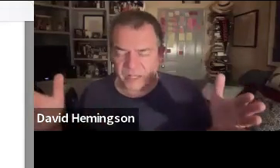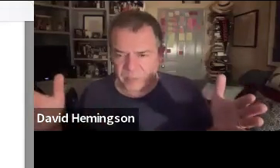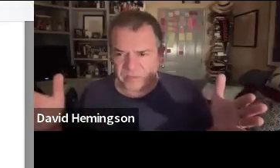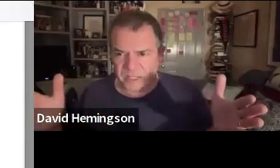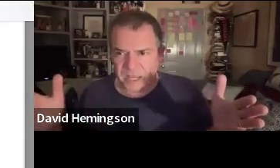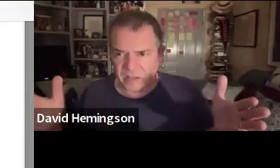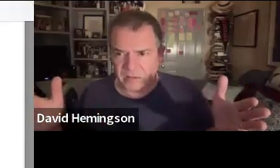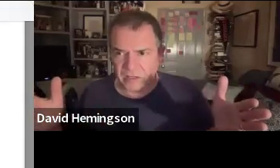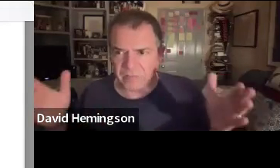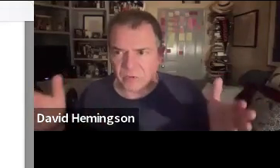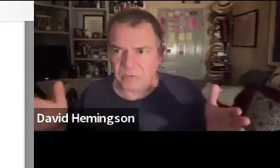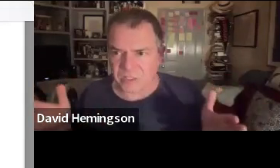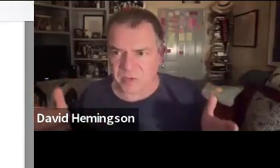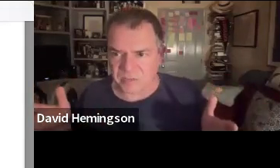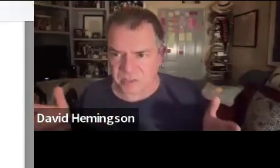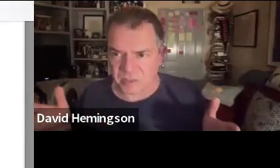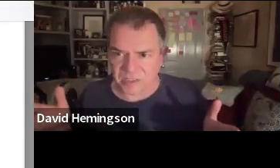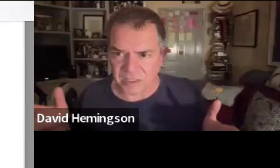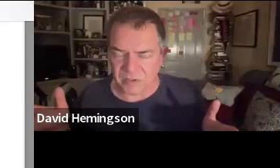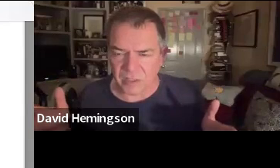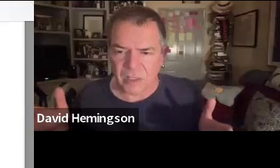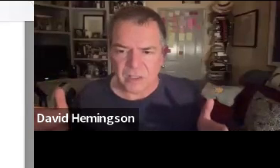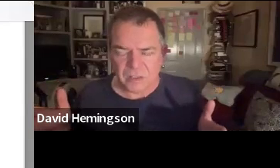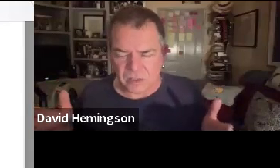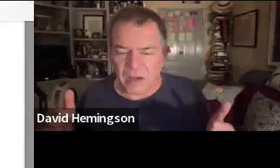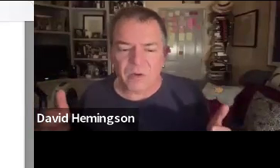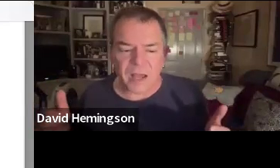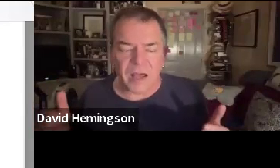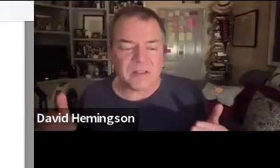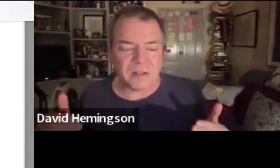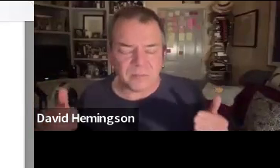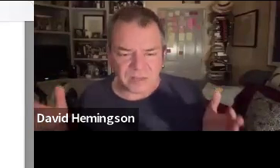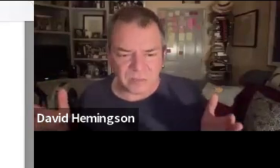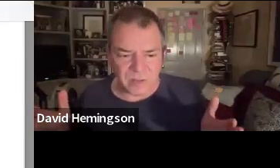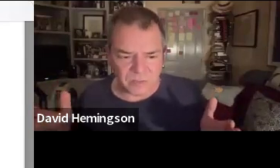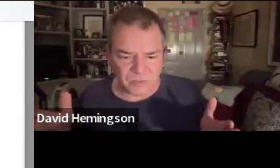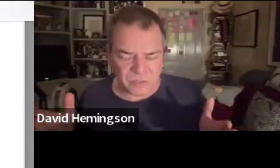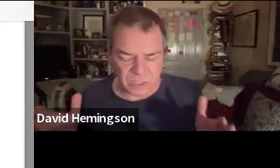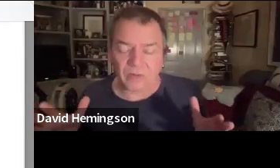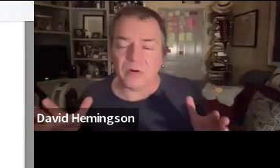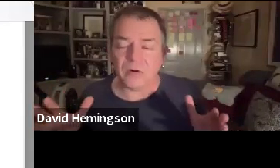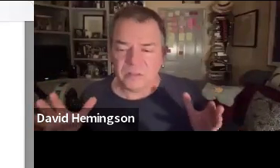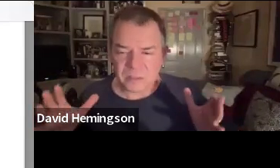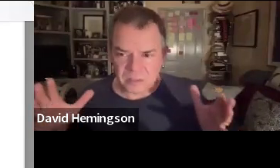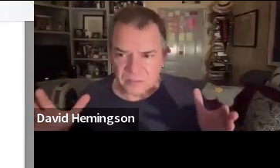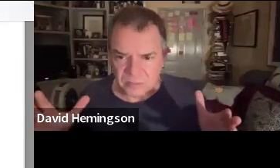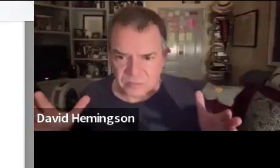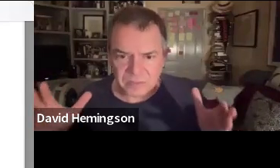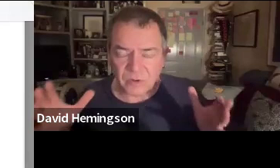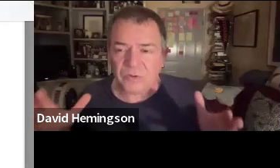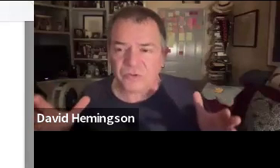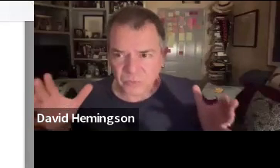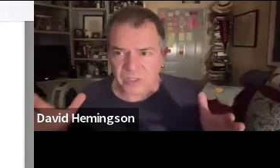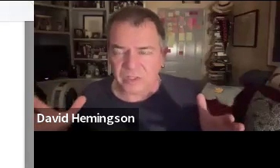to hold that space for the actor, right? I have to hold that space for somebody like Dave Vine. So how do I tell the maximum amount of truth and let her